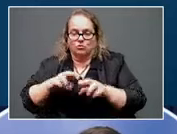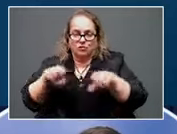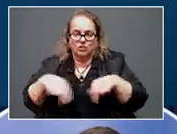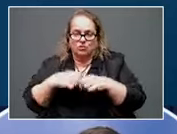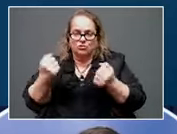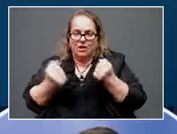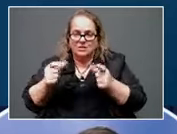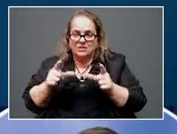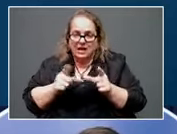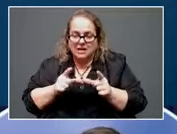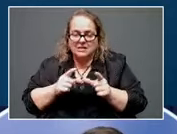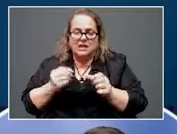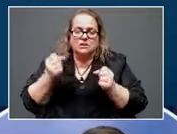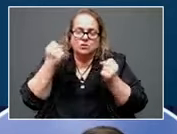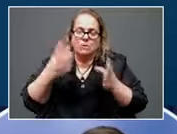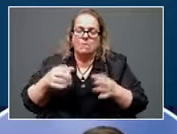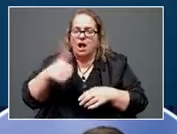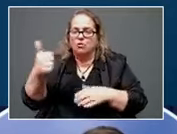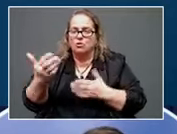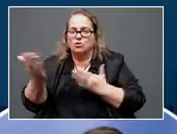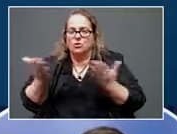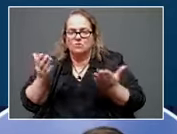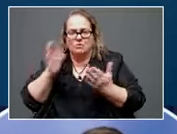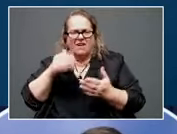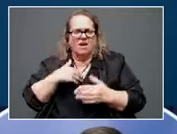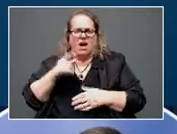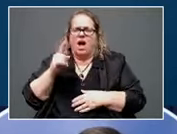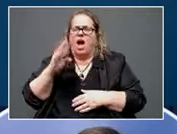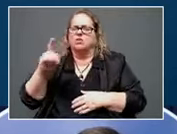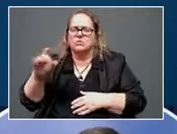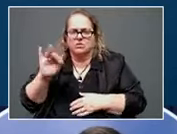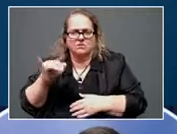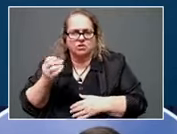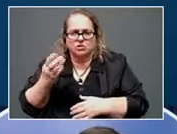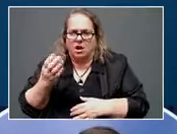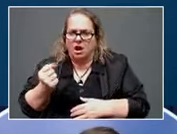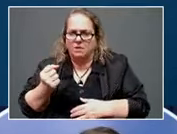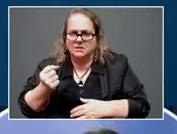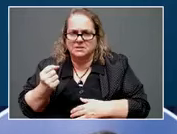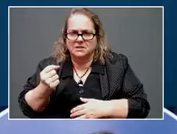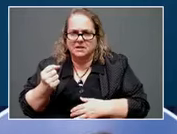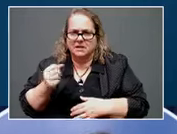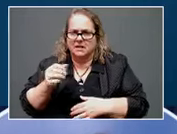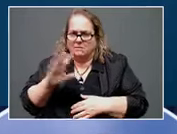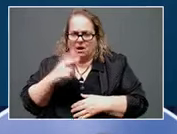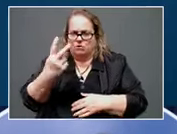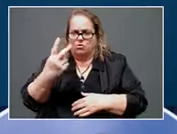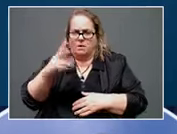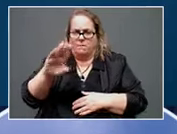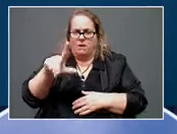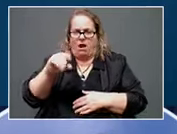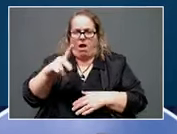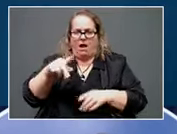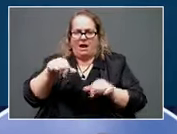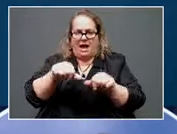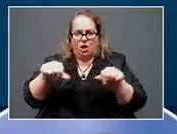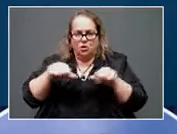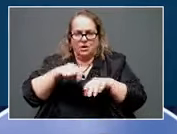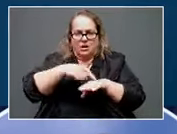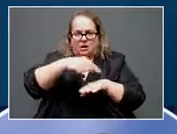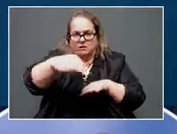so many other services. We're going to have hundreds of jobs and in about a 2-block area. It's going to be really